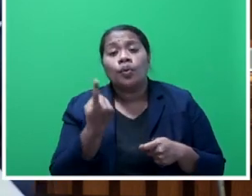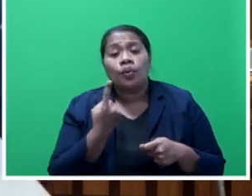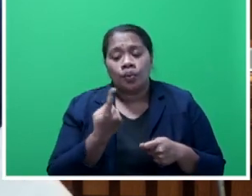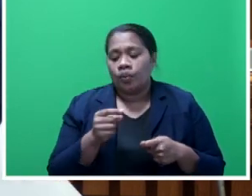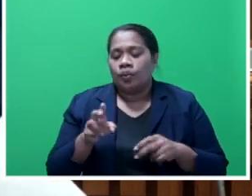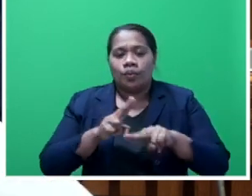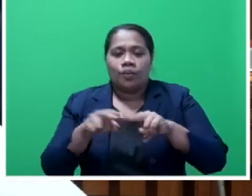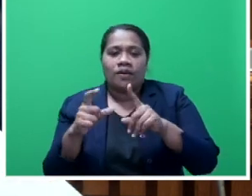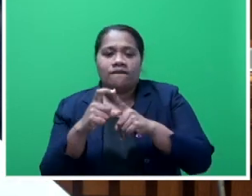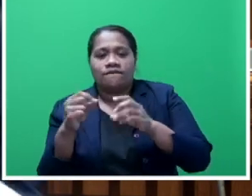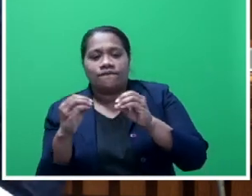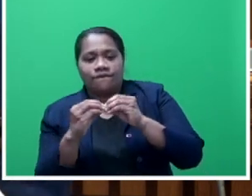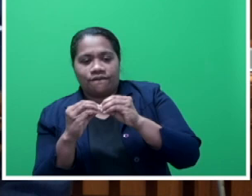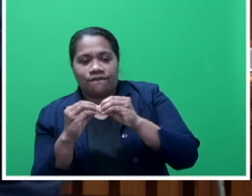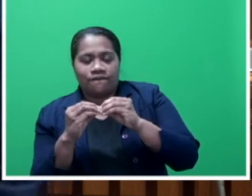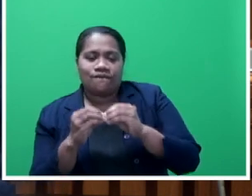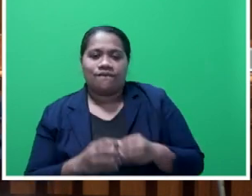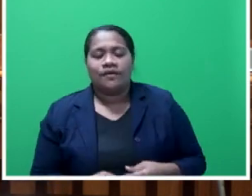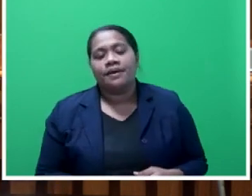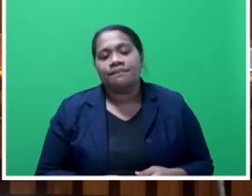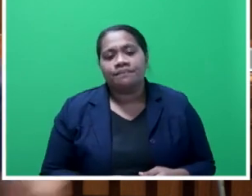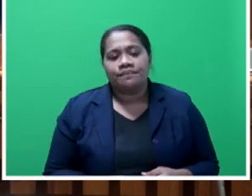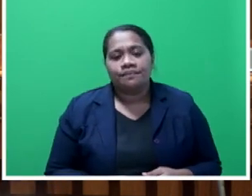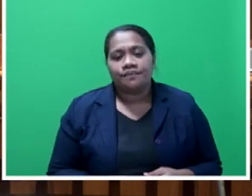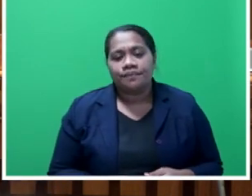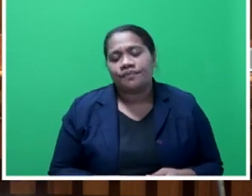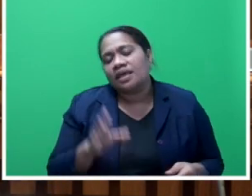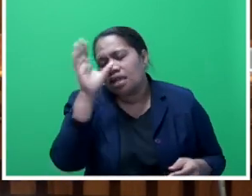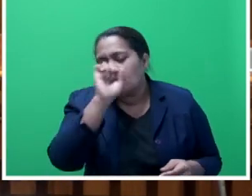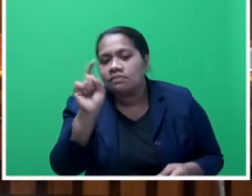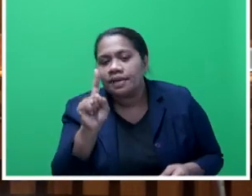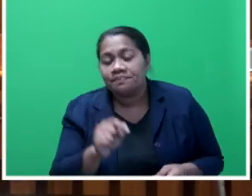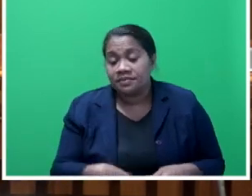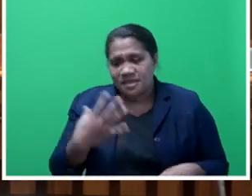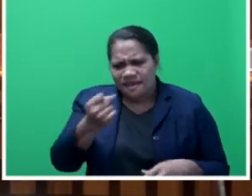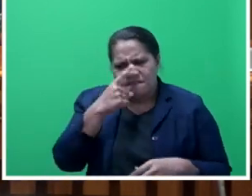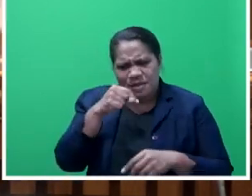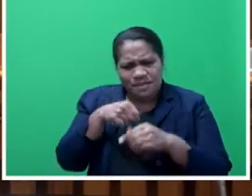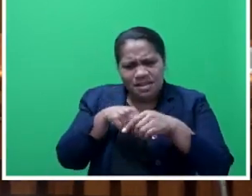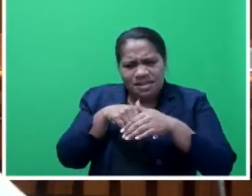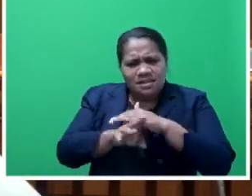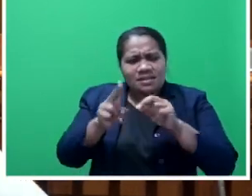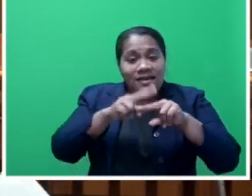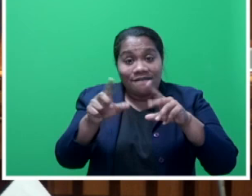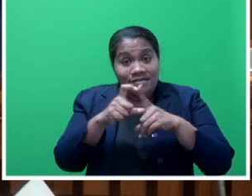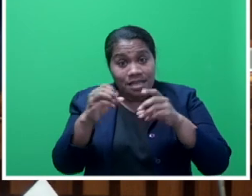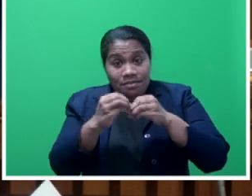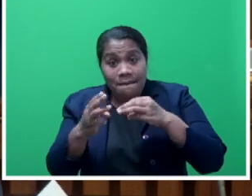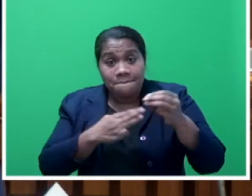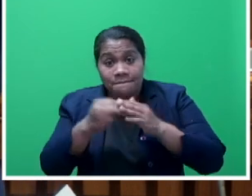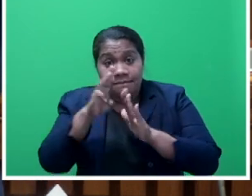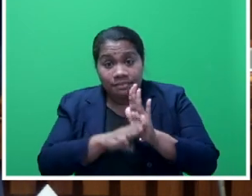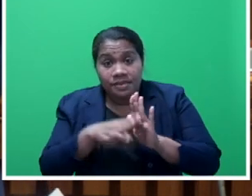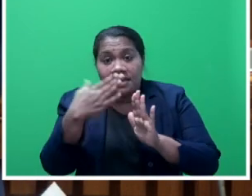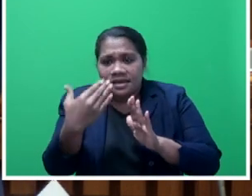was the manager of this fund. And guess what, Mr. Speaker, sir? There were people within the FDB management who got landscaping